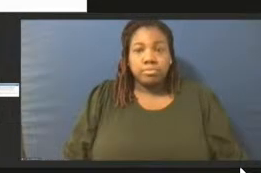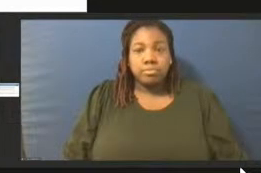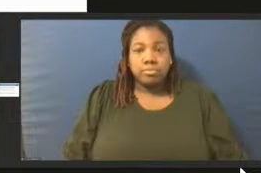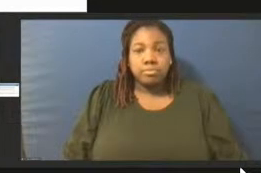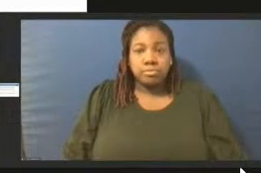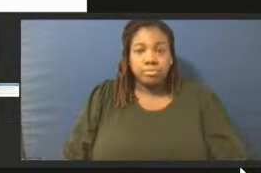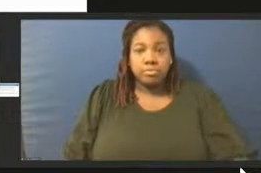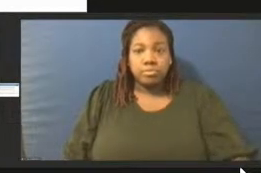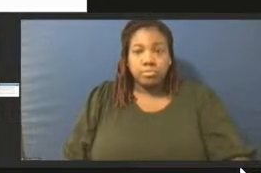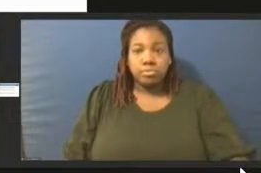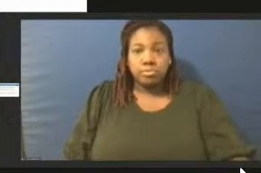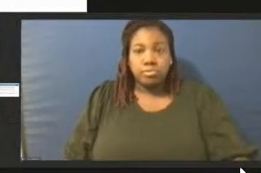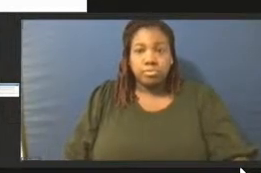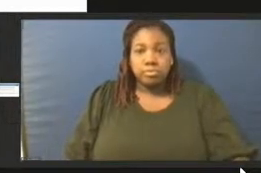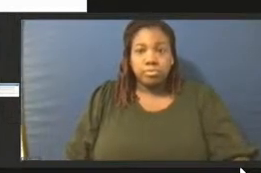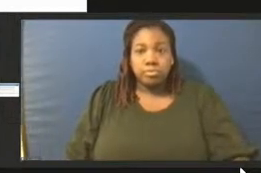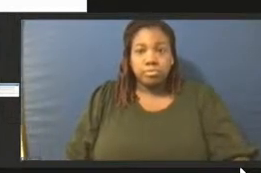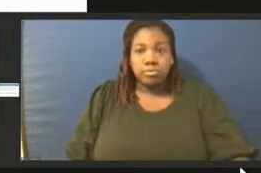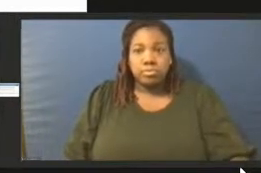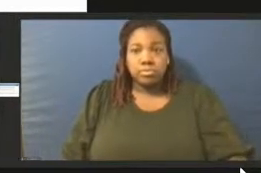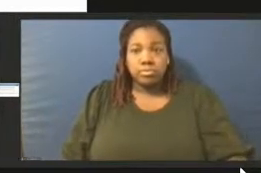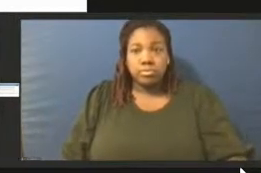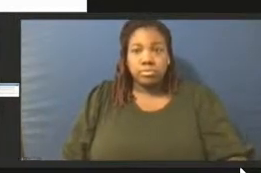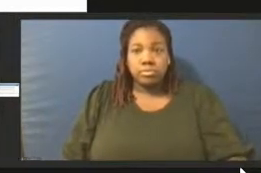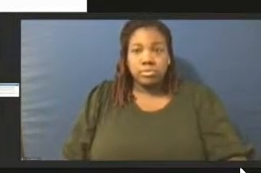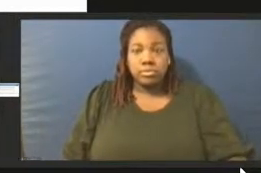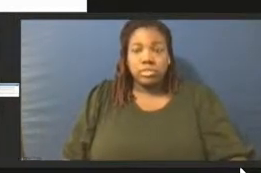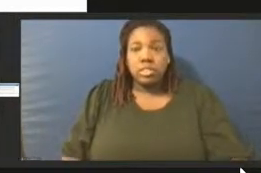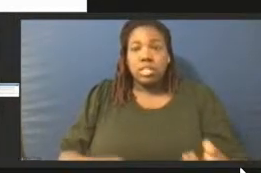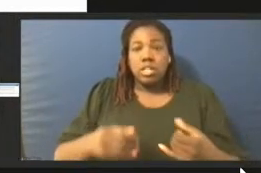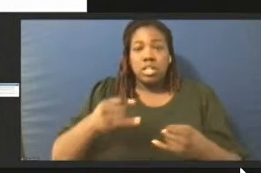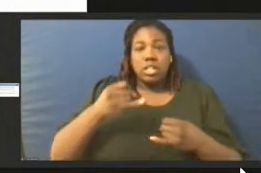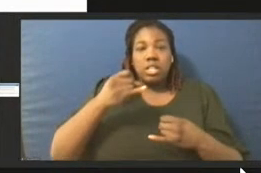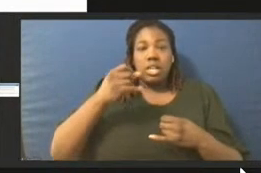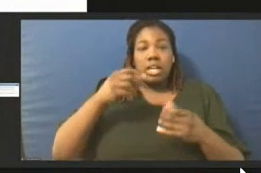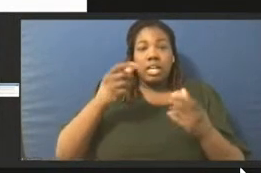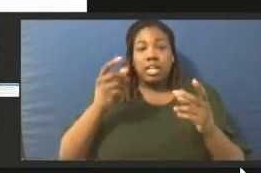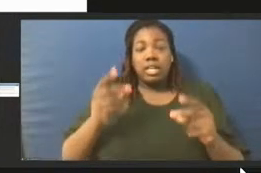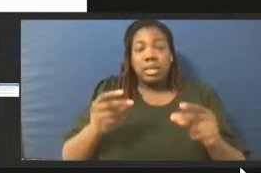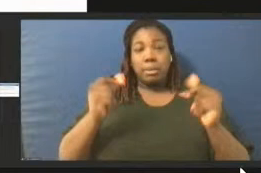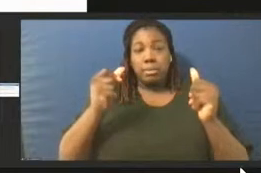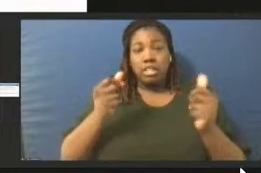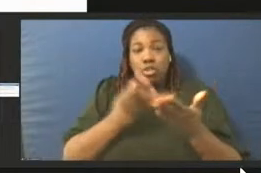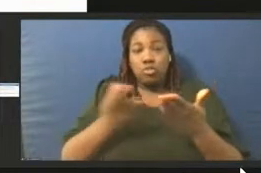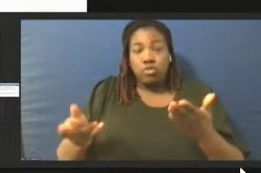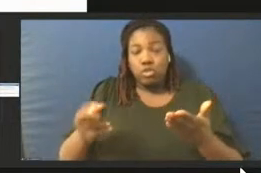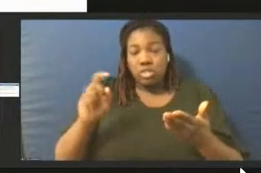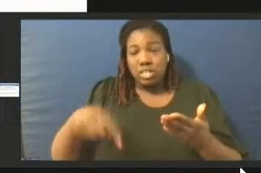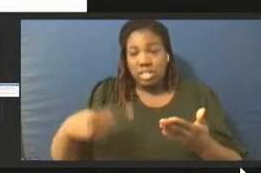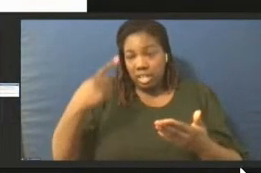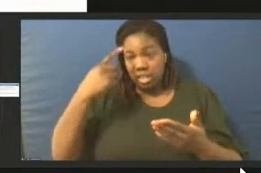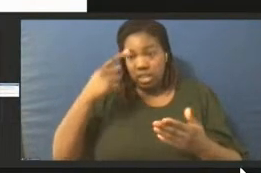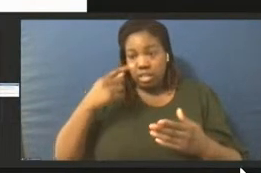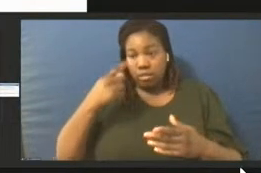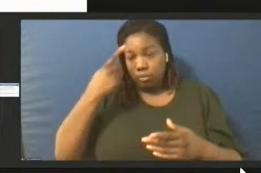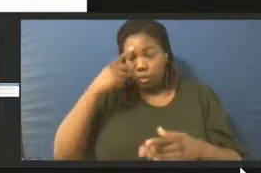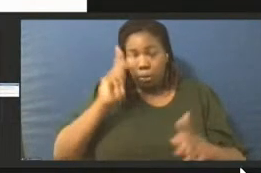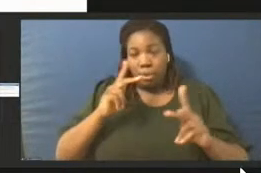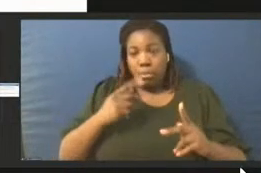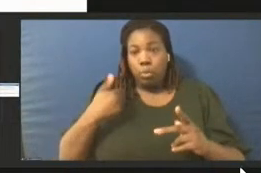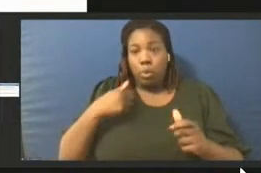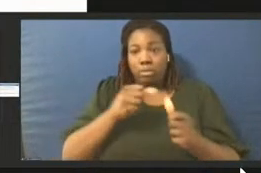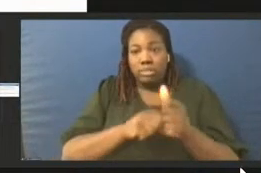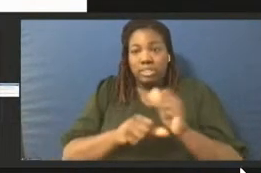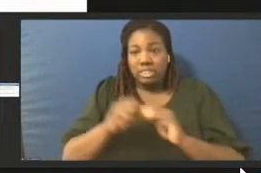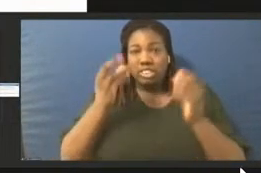The final recommendations on problem statement 1 is immediate resources need to go toward people showing suicidal ideation. We need to